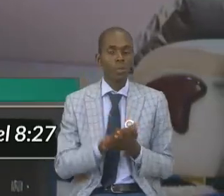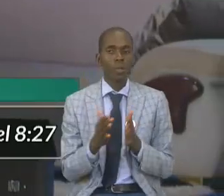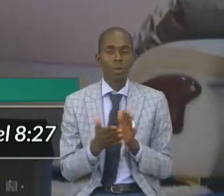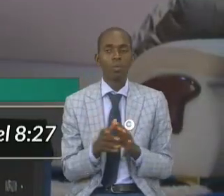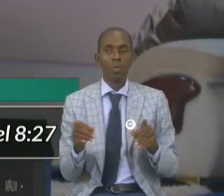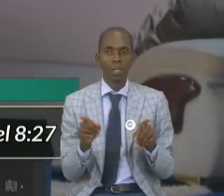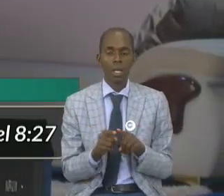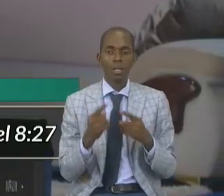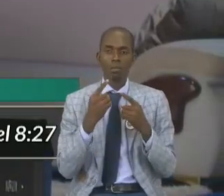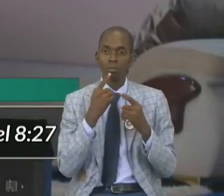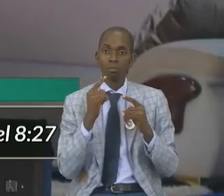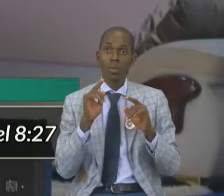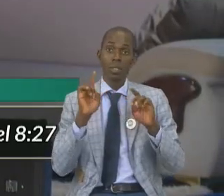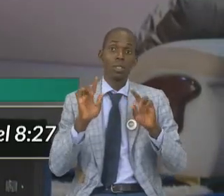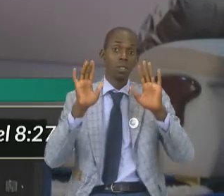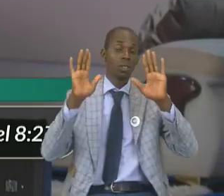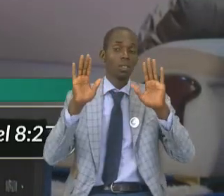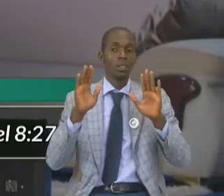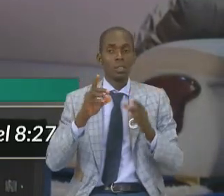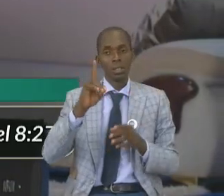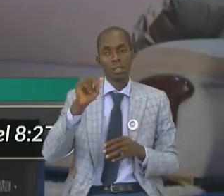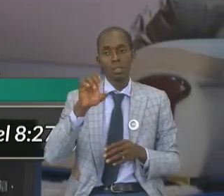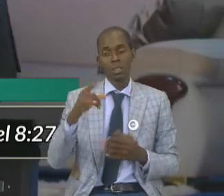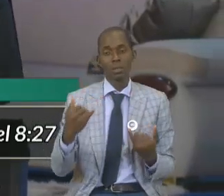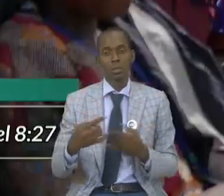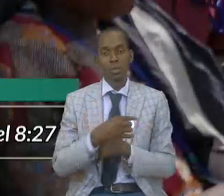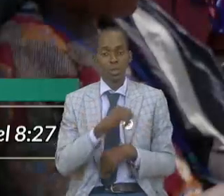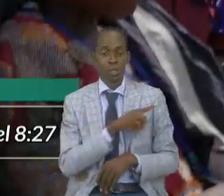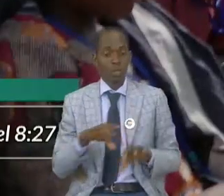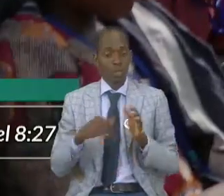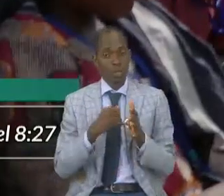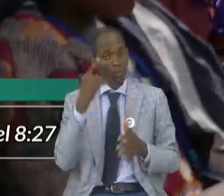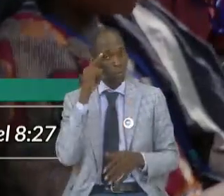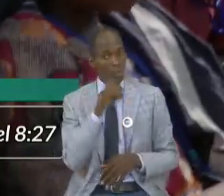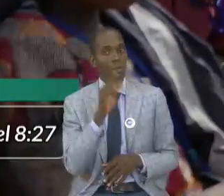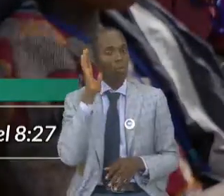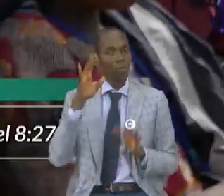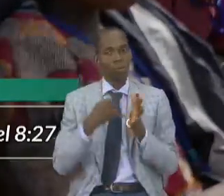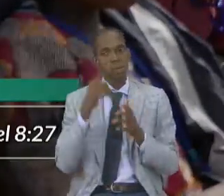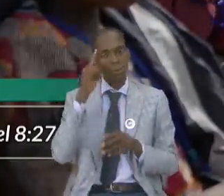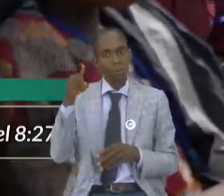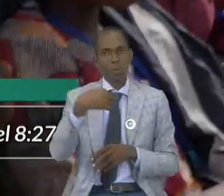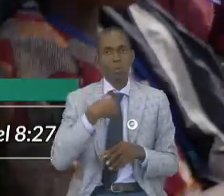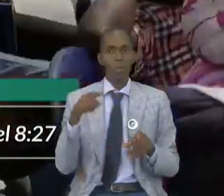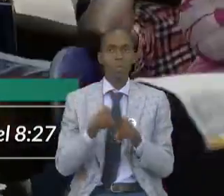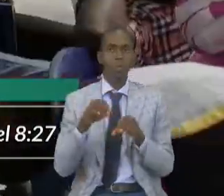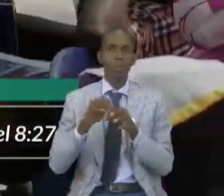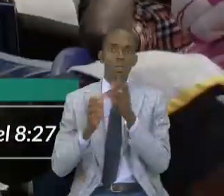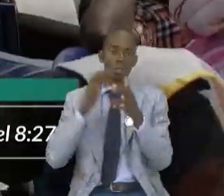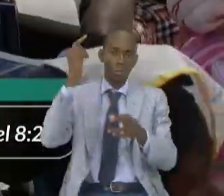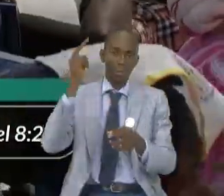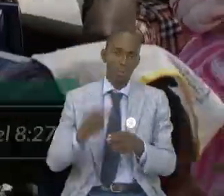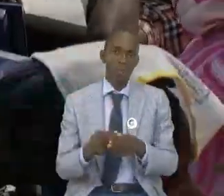Daniel today. The Lord did it for him. The Lord will do it for you in Jesus' name. Where are you?